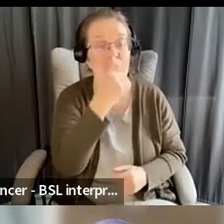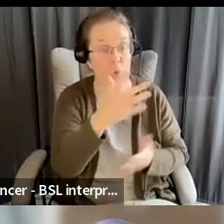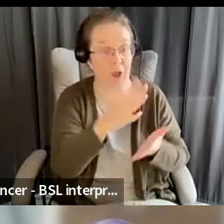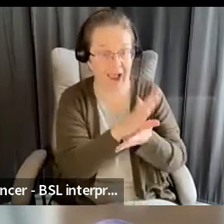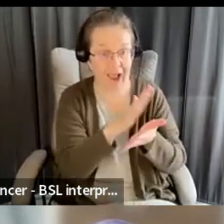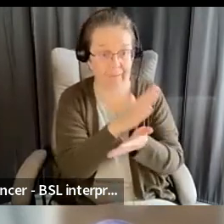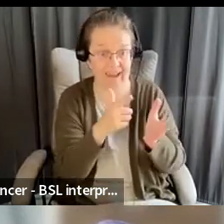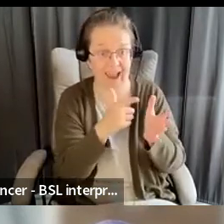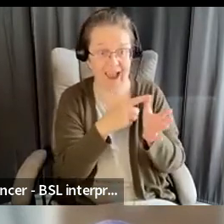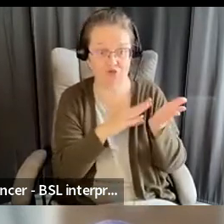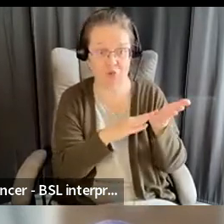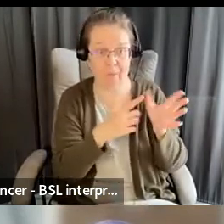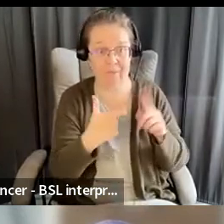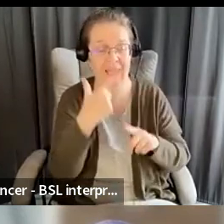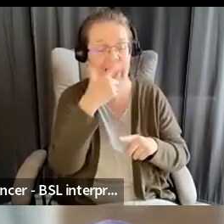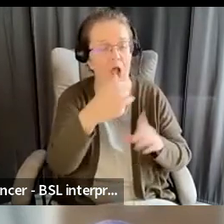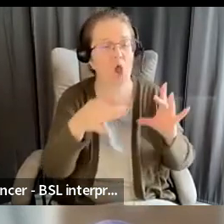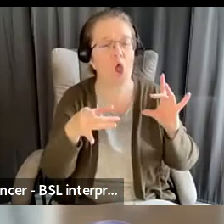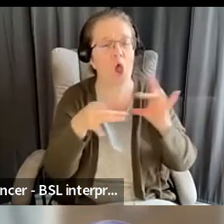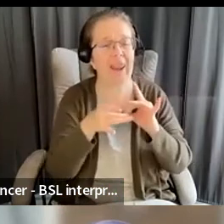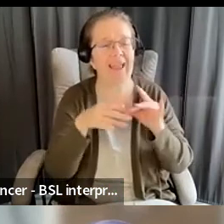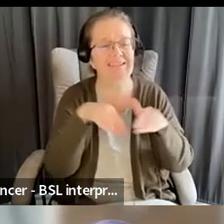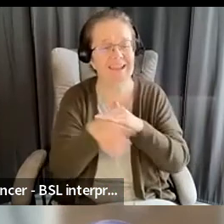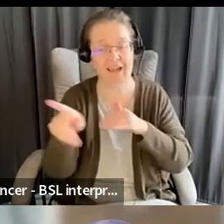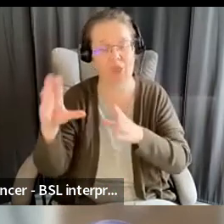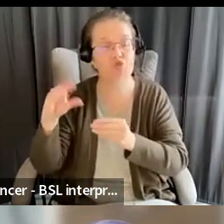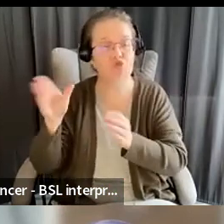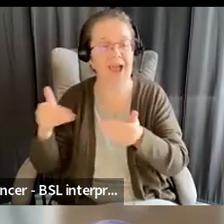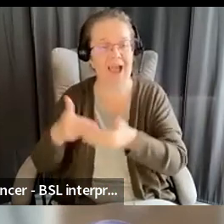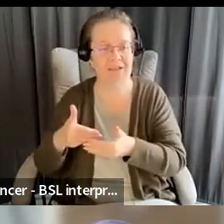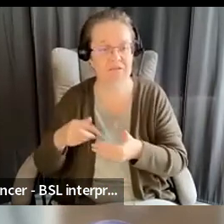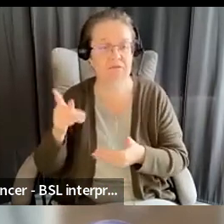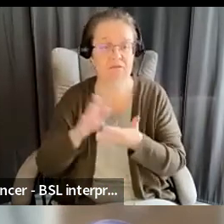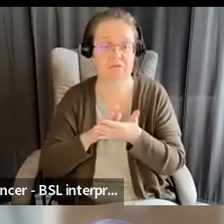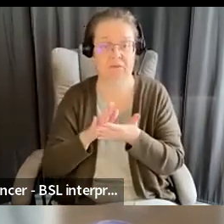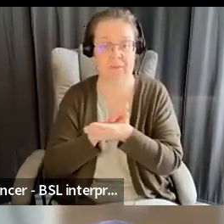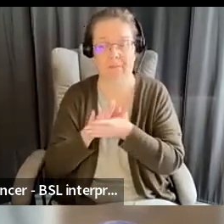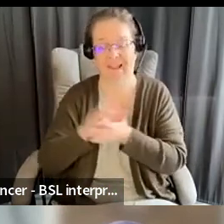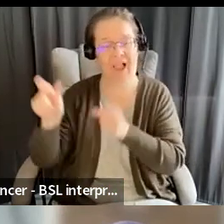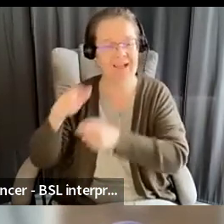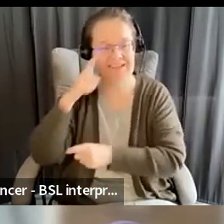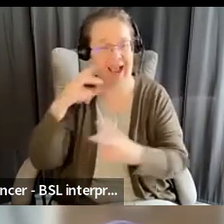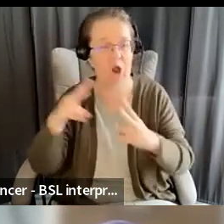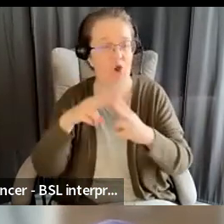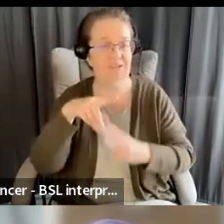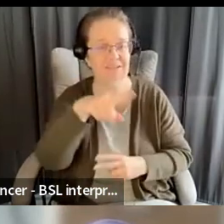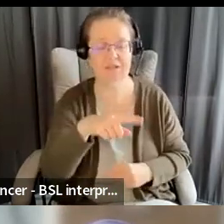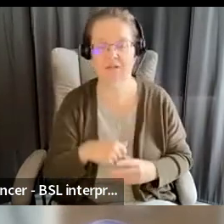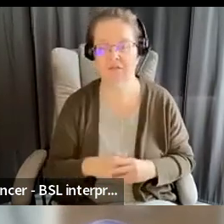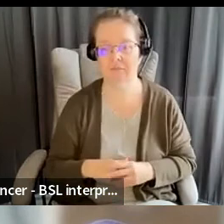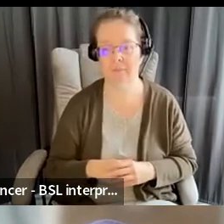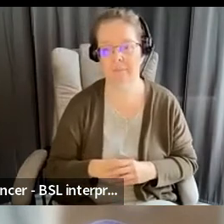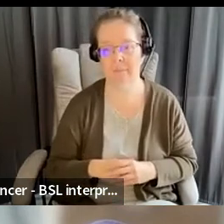with that, Andrew, you could just share your LinkedIn in the chat for the benefit of candidates. Whilst we do the